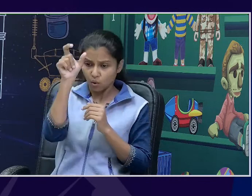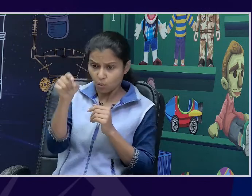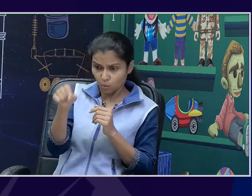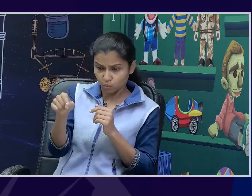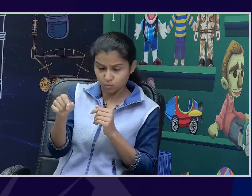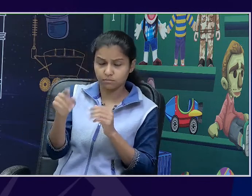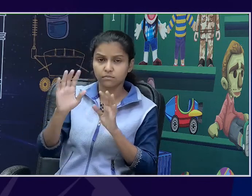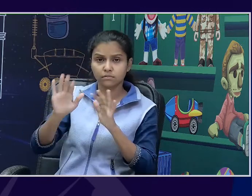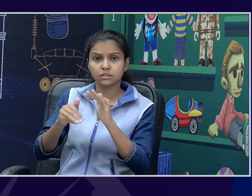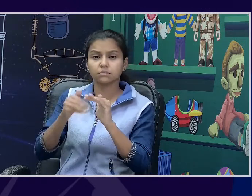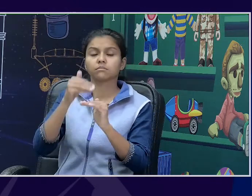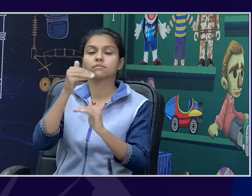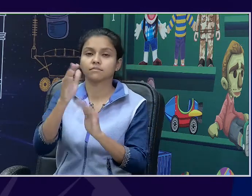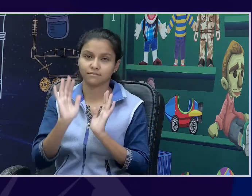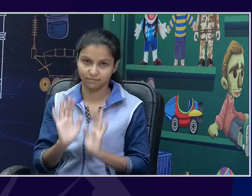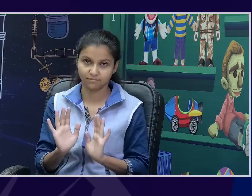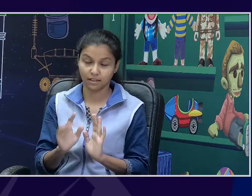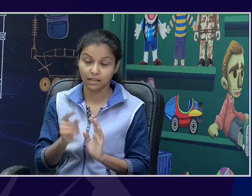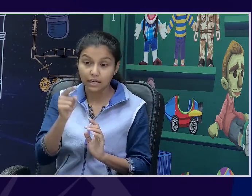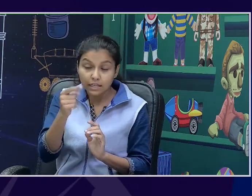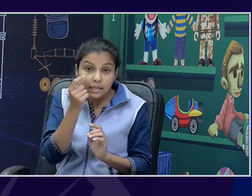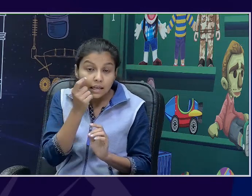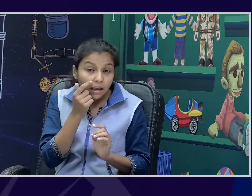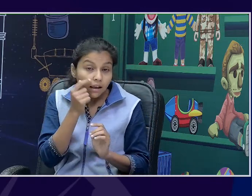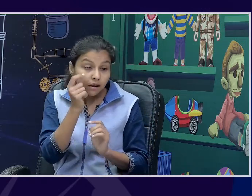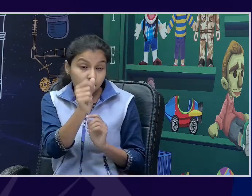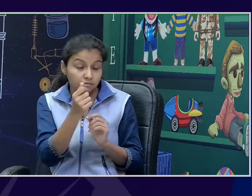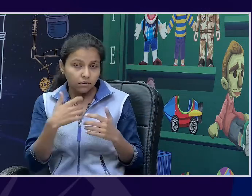even escalated. Okay. He realized that